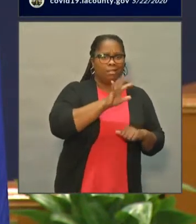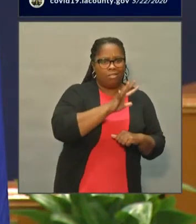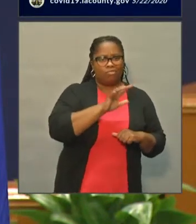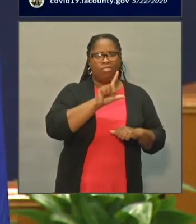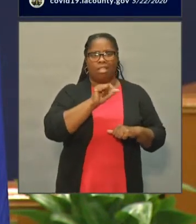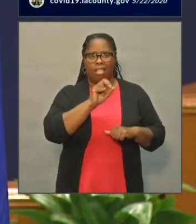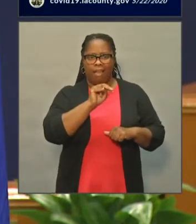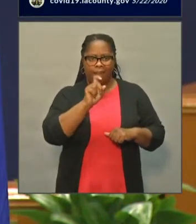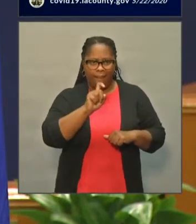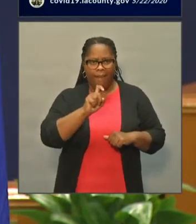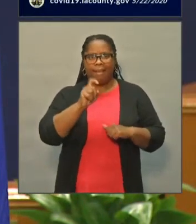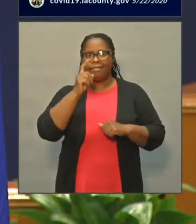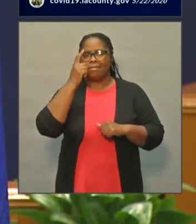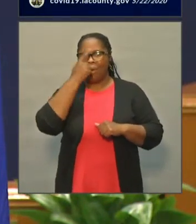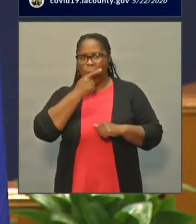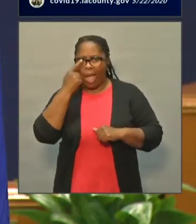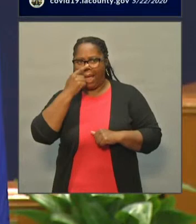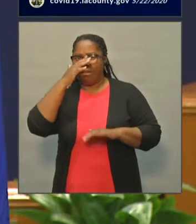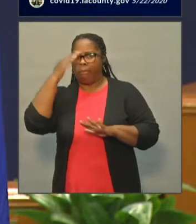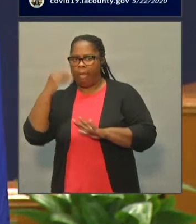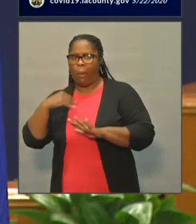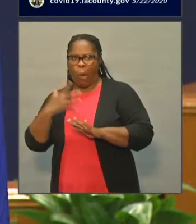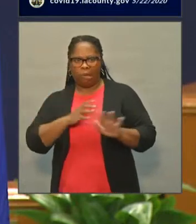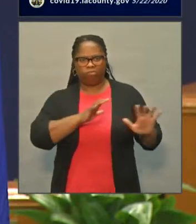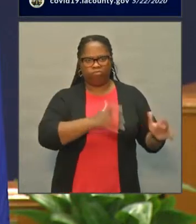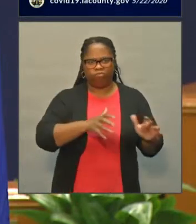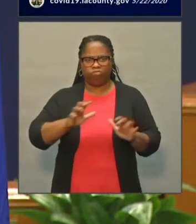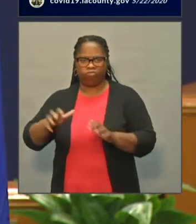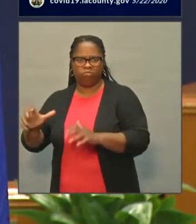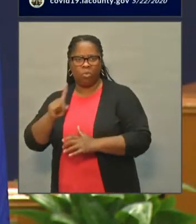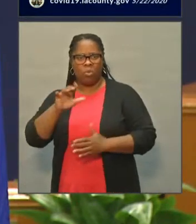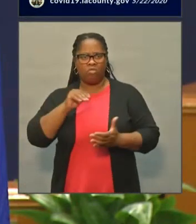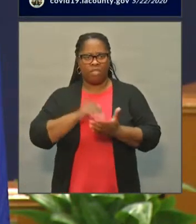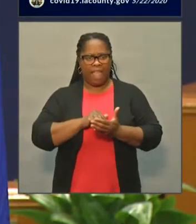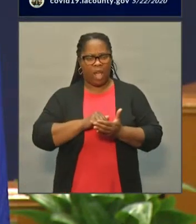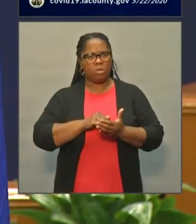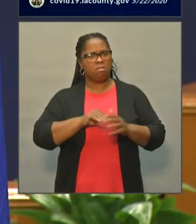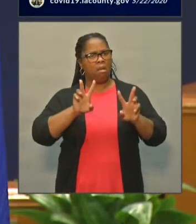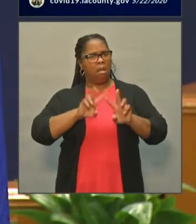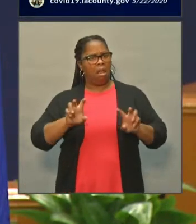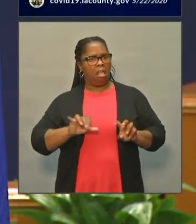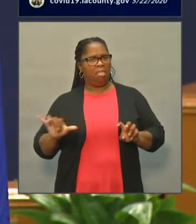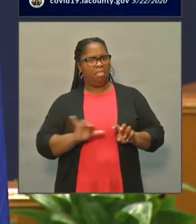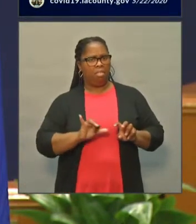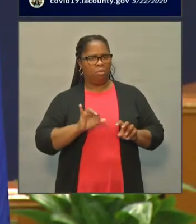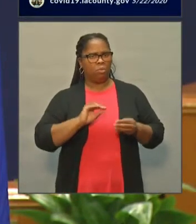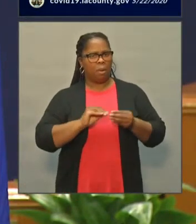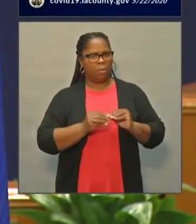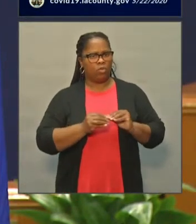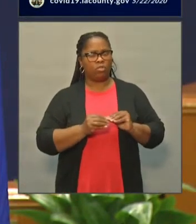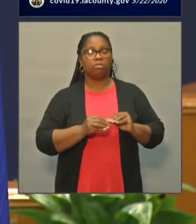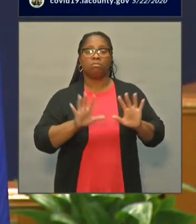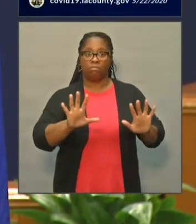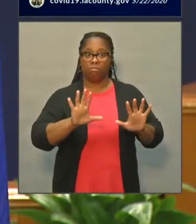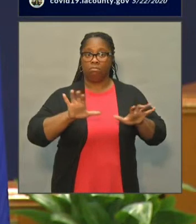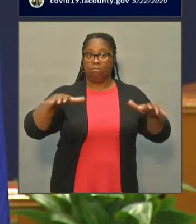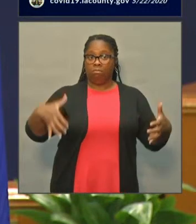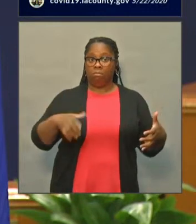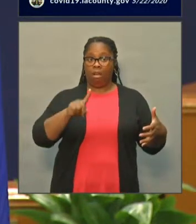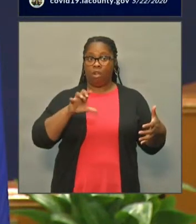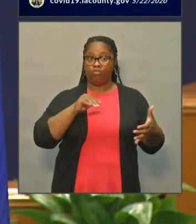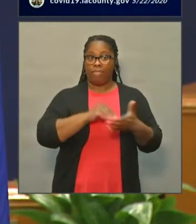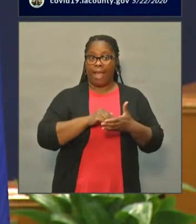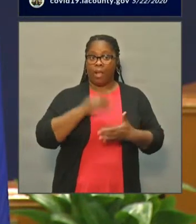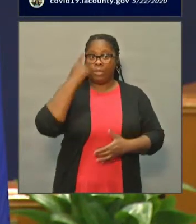numbers reveal more about which groups are disproportionately affected by COVID-19. The death rate among Native Hawaiians